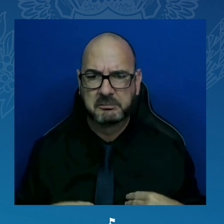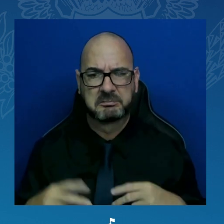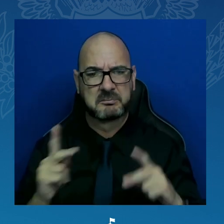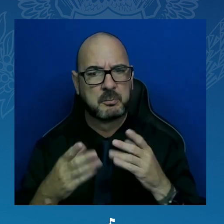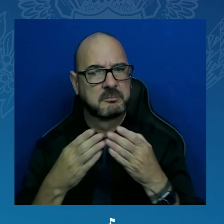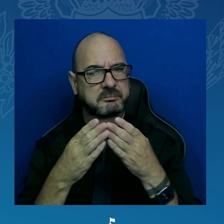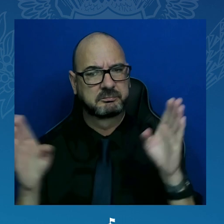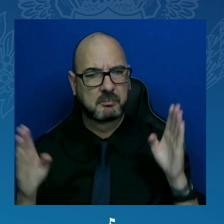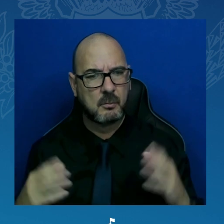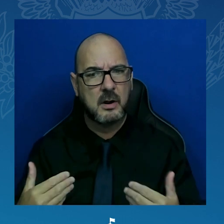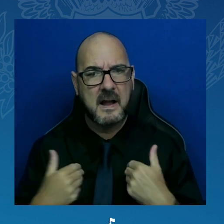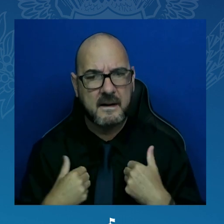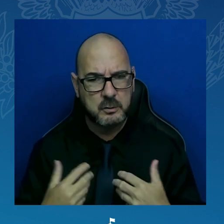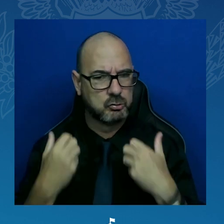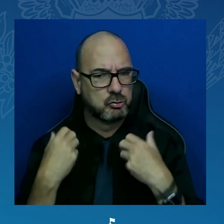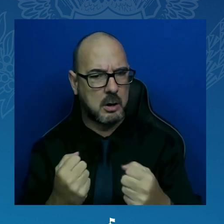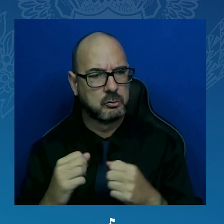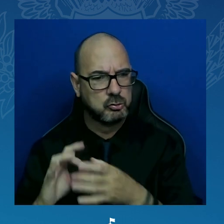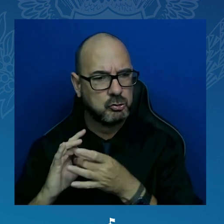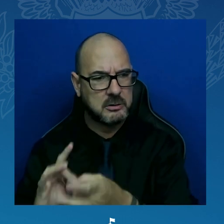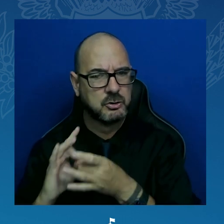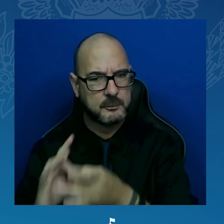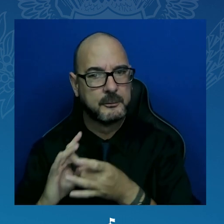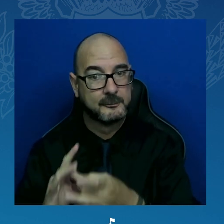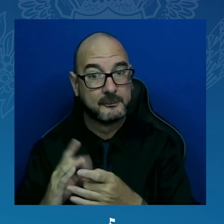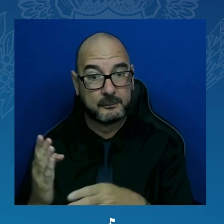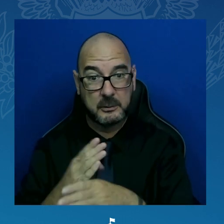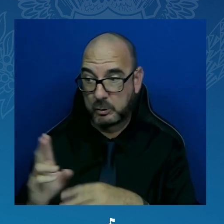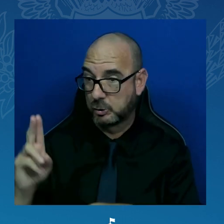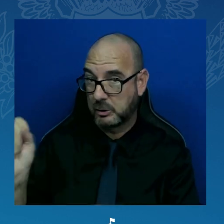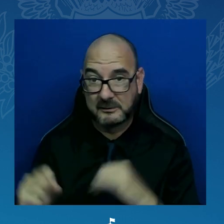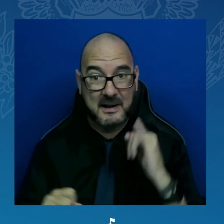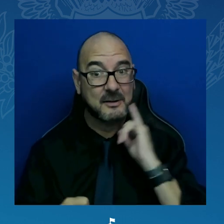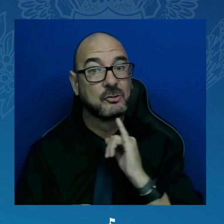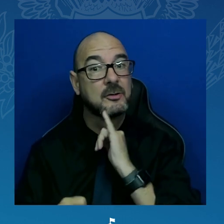relations between the United States and Israel. Thank you very much, Madam Vice